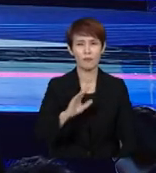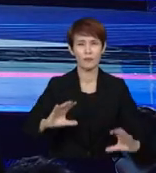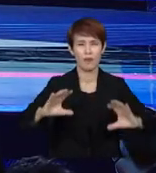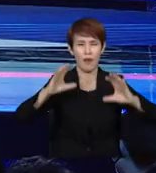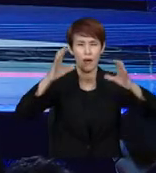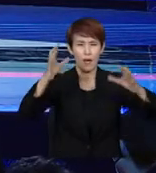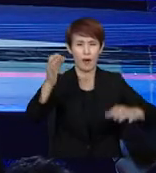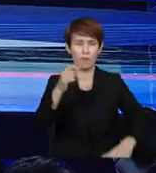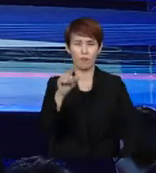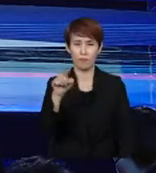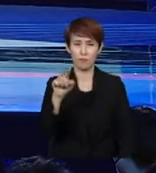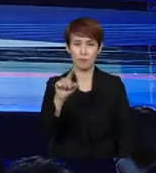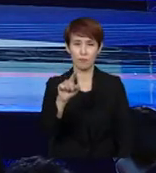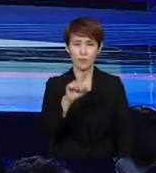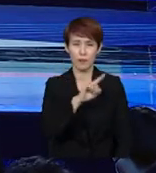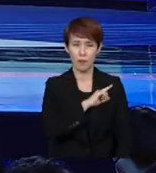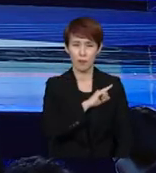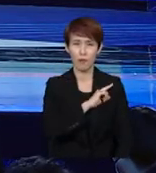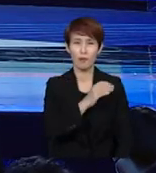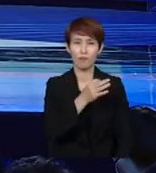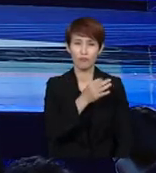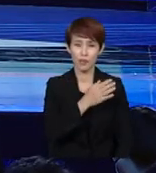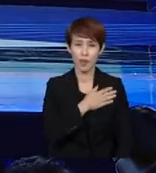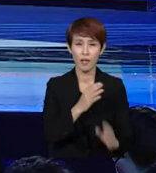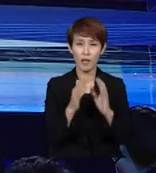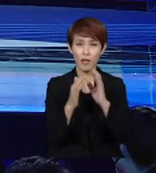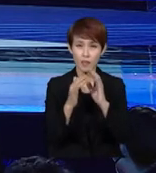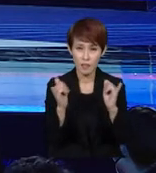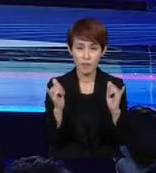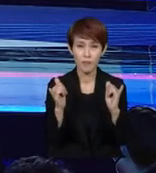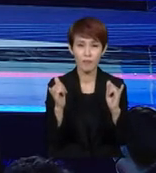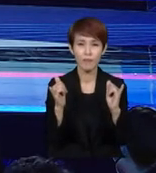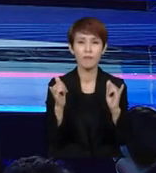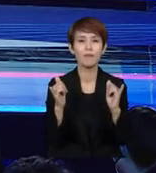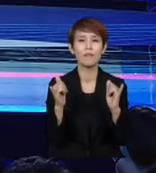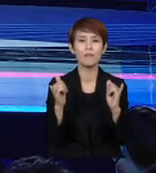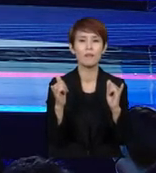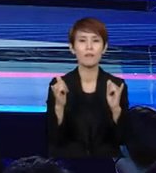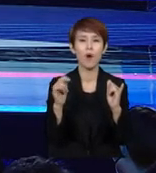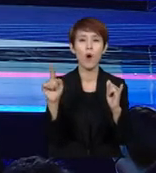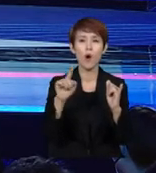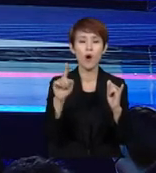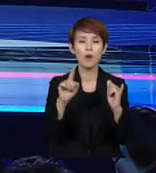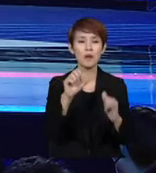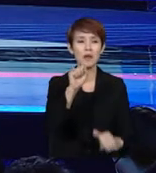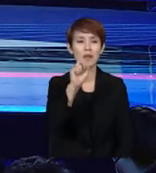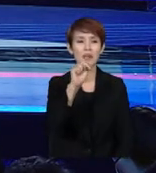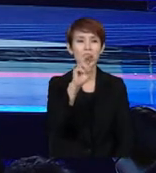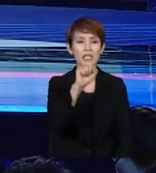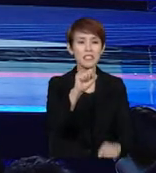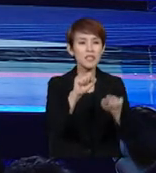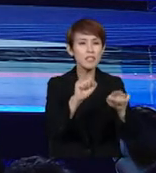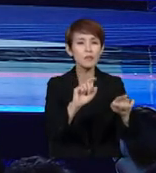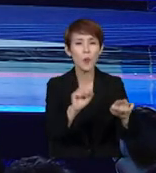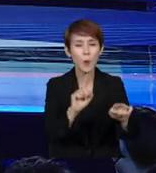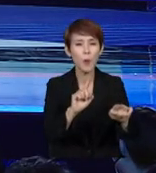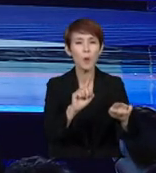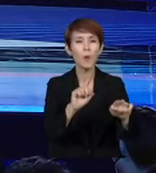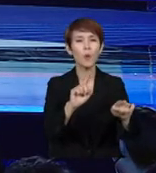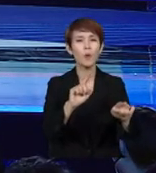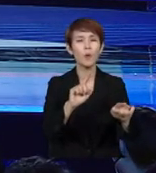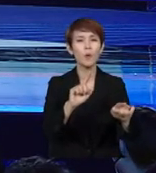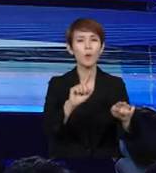basically arbitrarily change how a particular social media platform works or doesn't work without